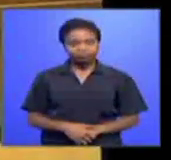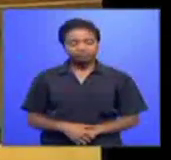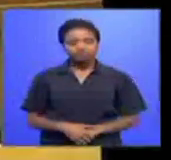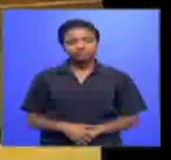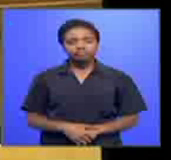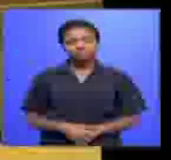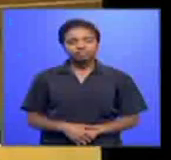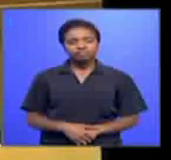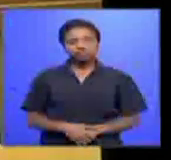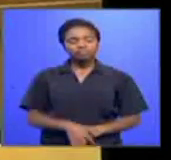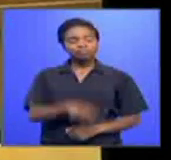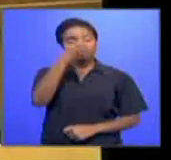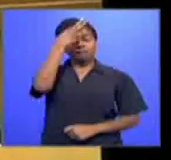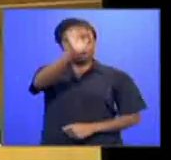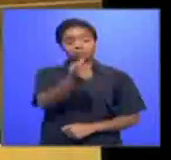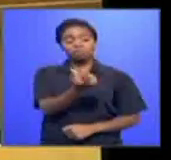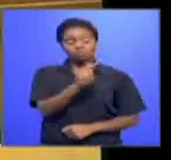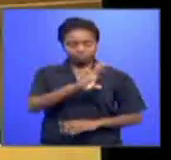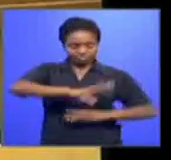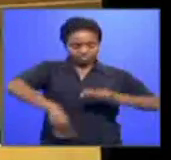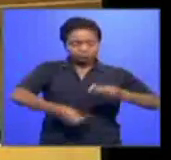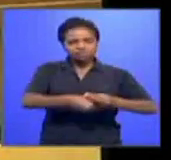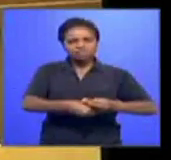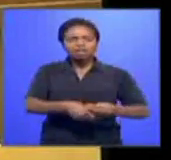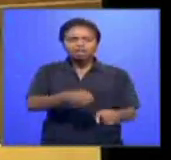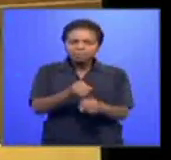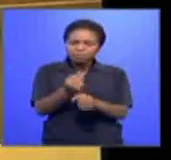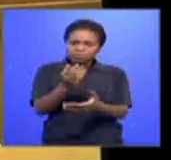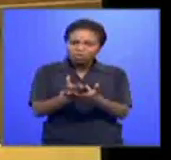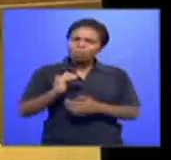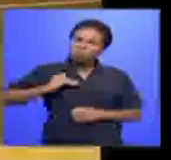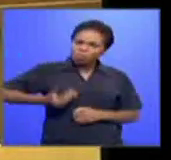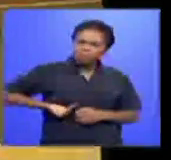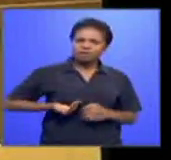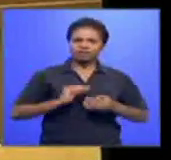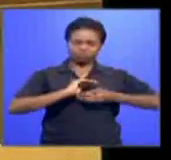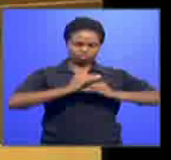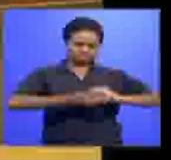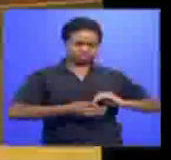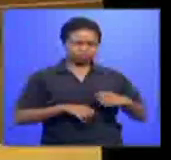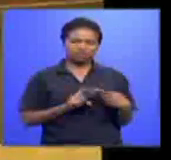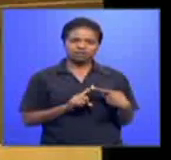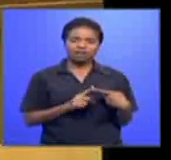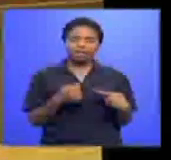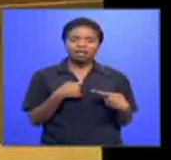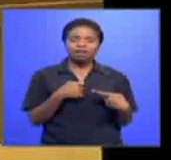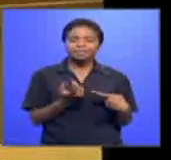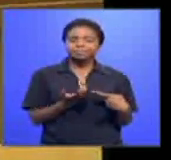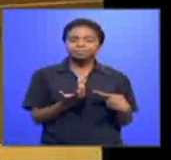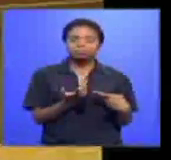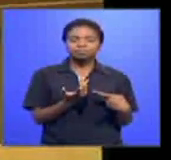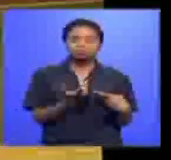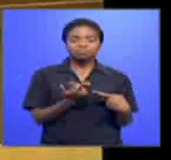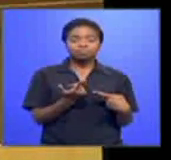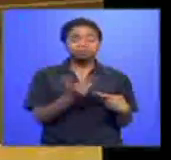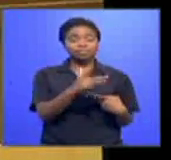Government is adding other mechanisms to protect women, such as the Protection from